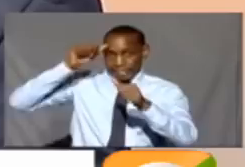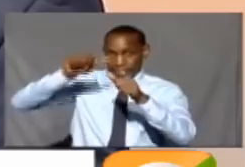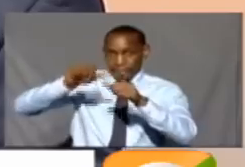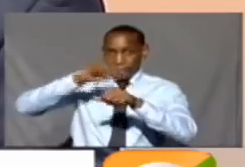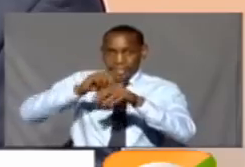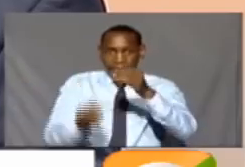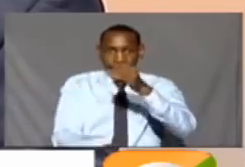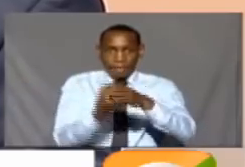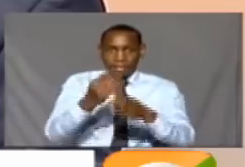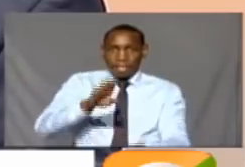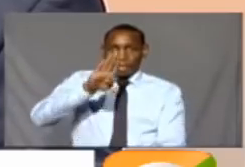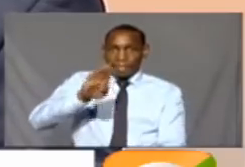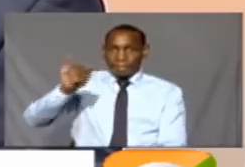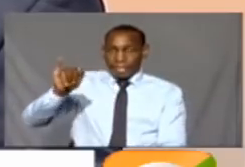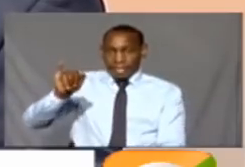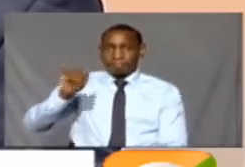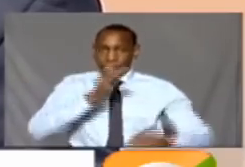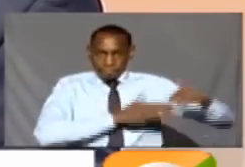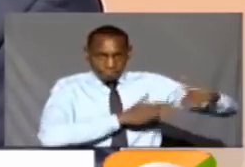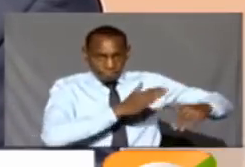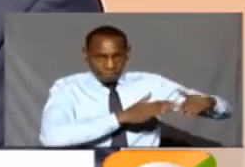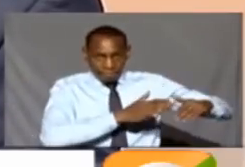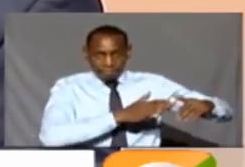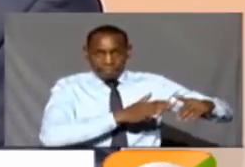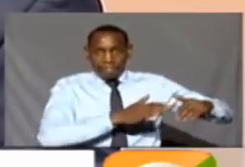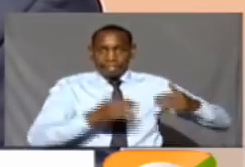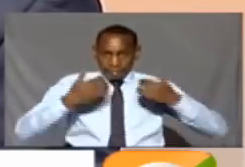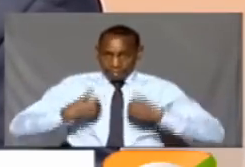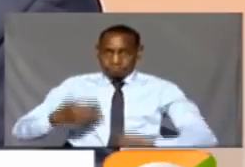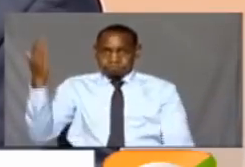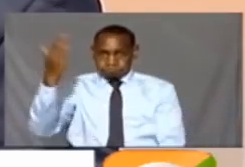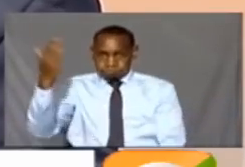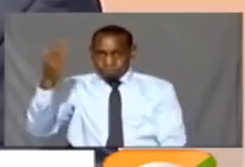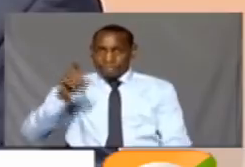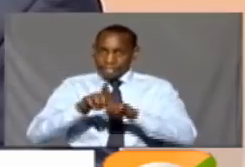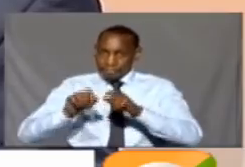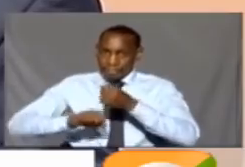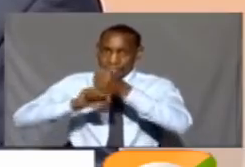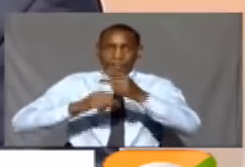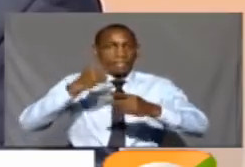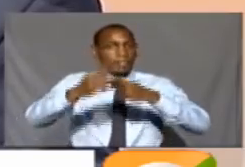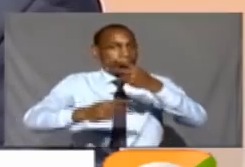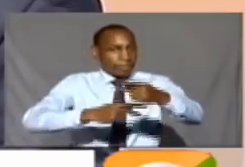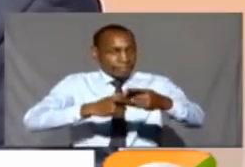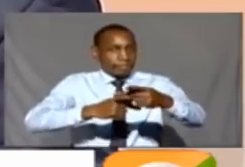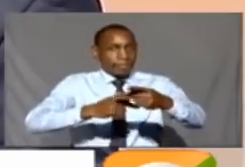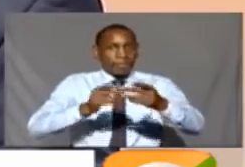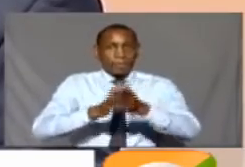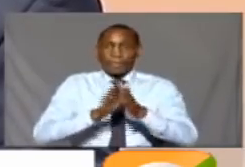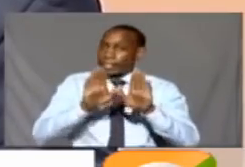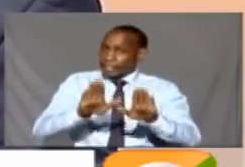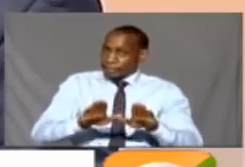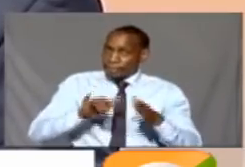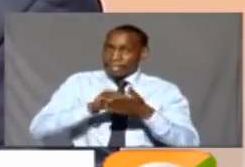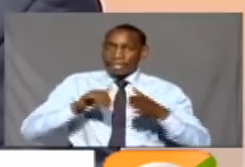of the BBI at Bomas, I was one of the speakers. Mm-hmm. And I supported the process with a caution that people